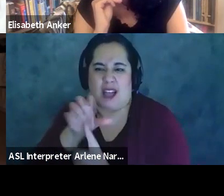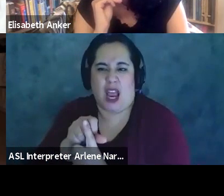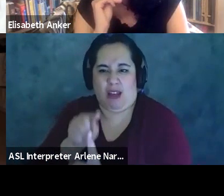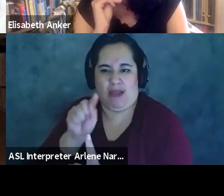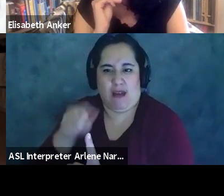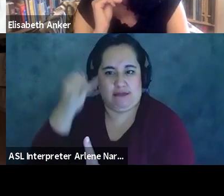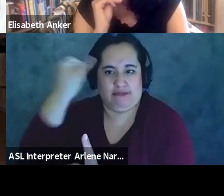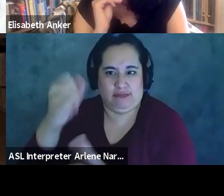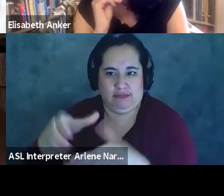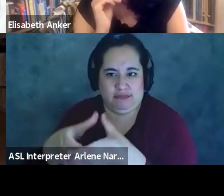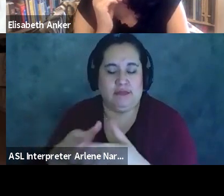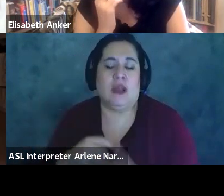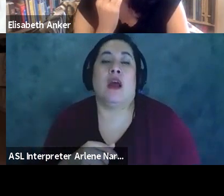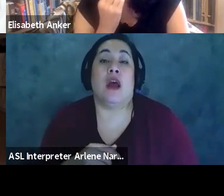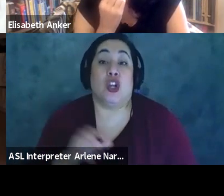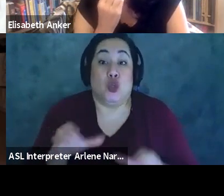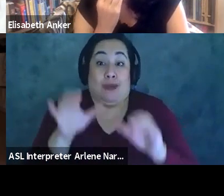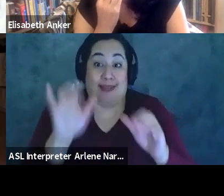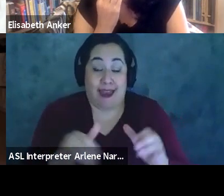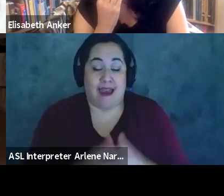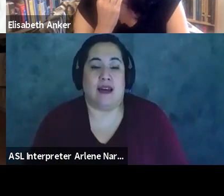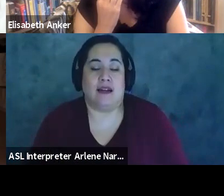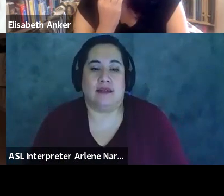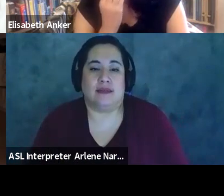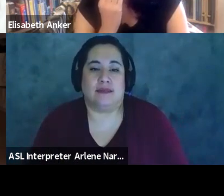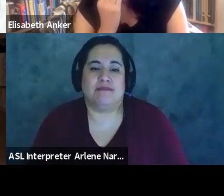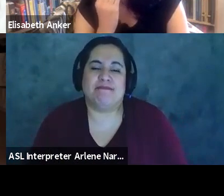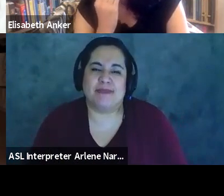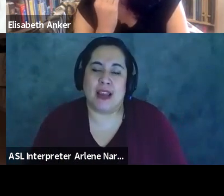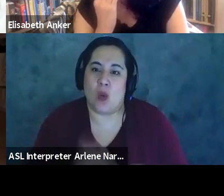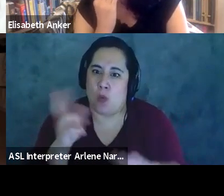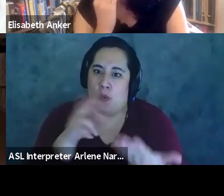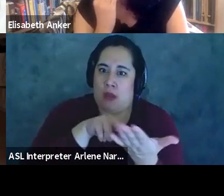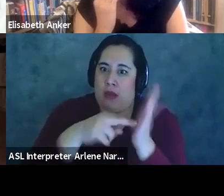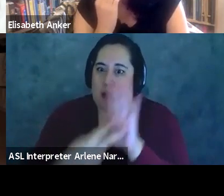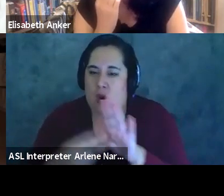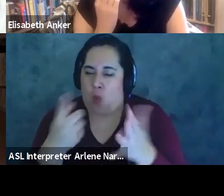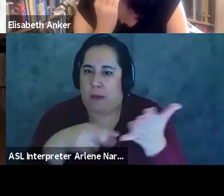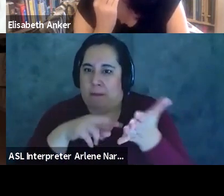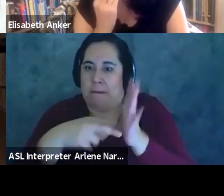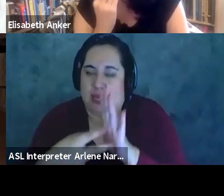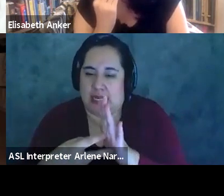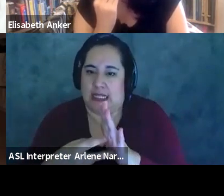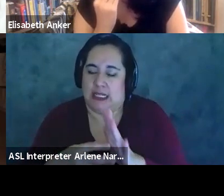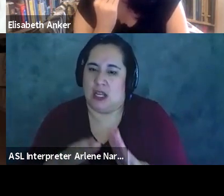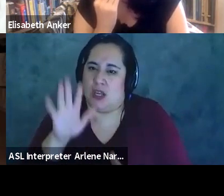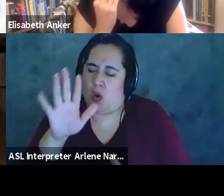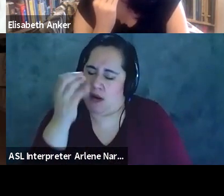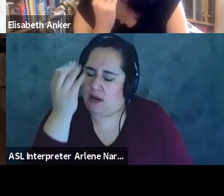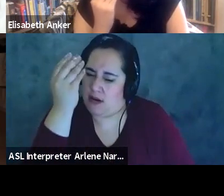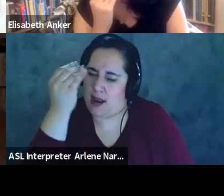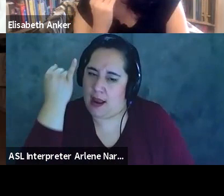And in doing so, the implication of your insight seems